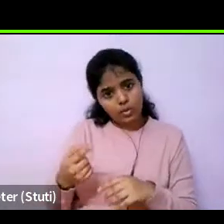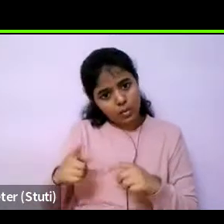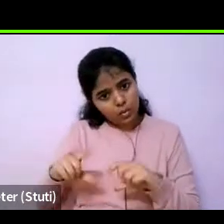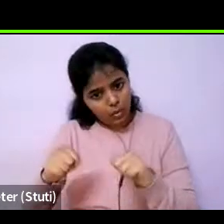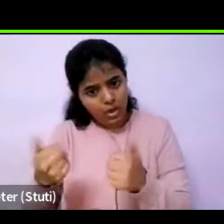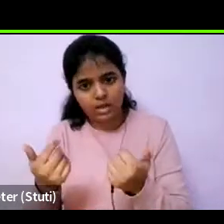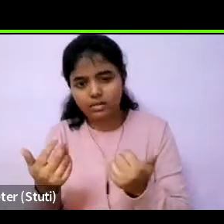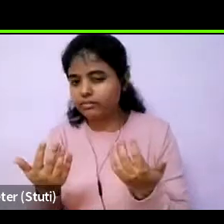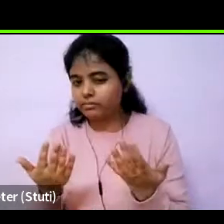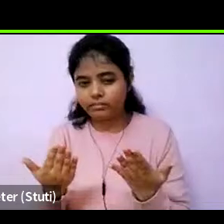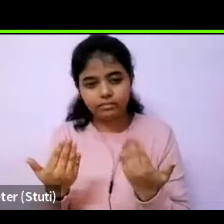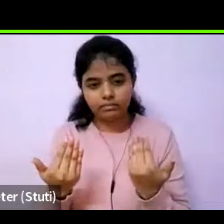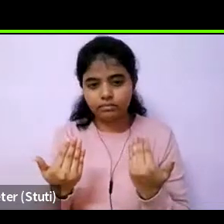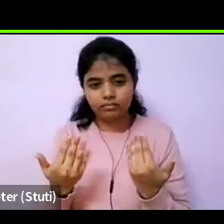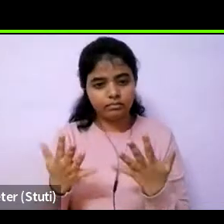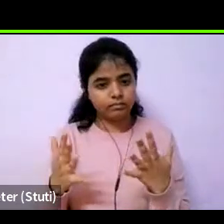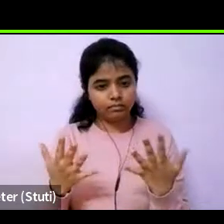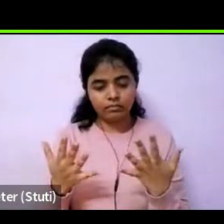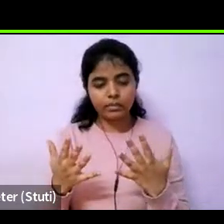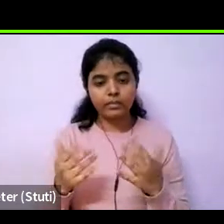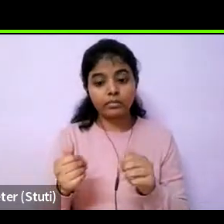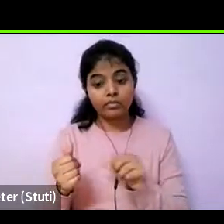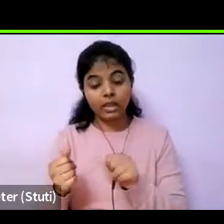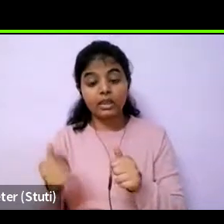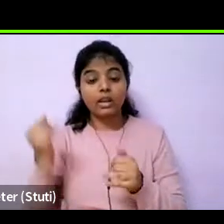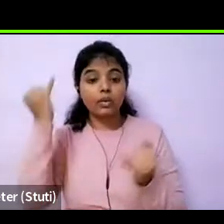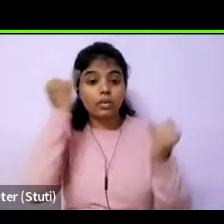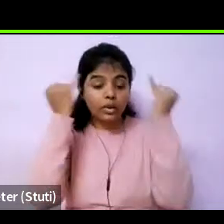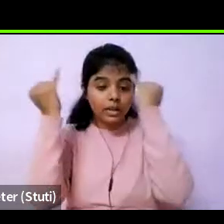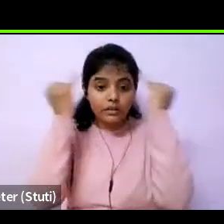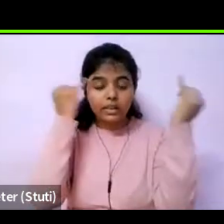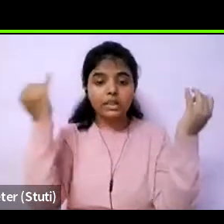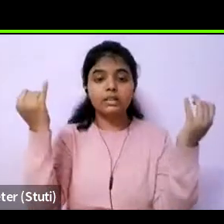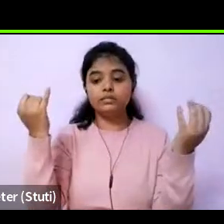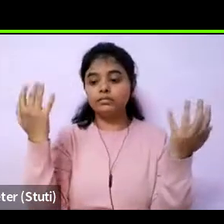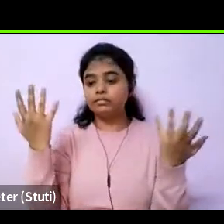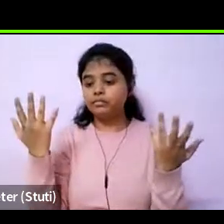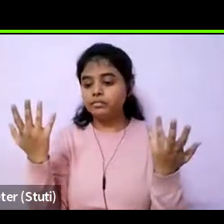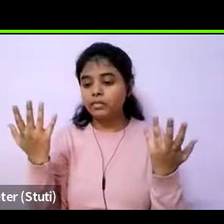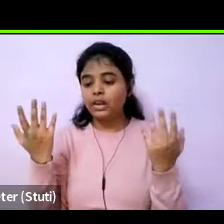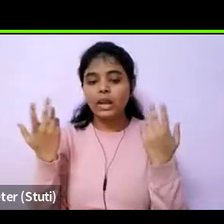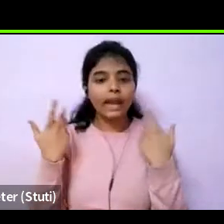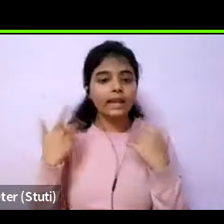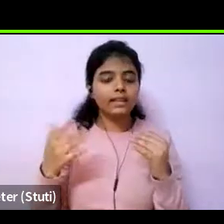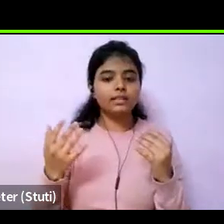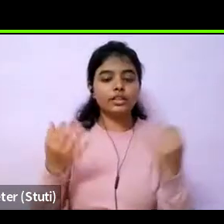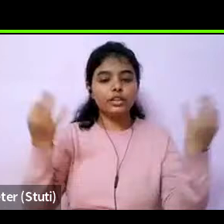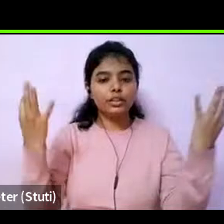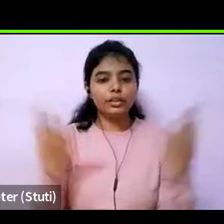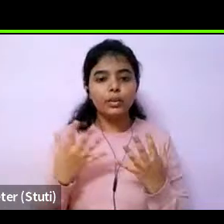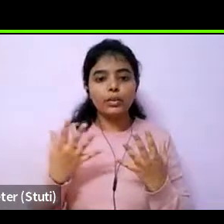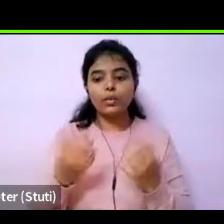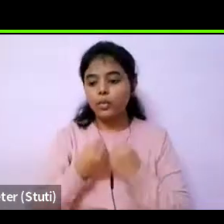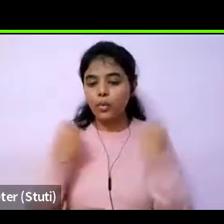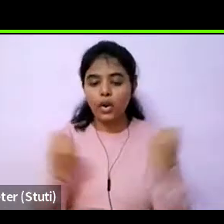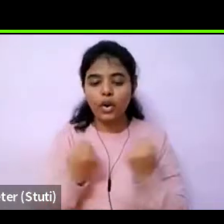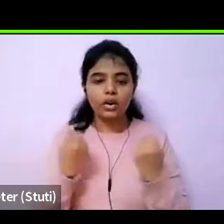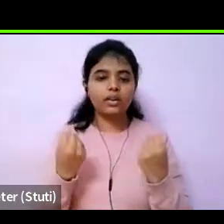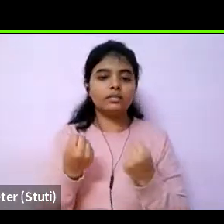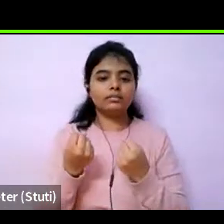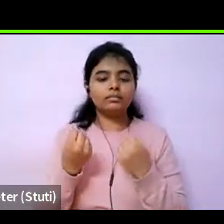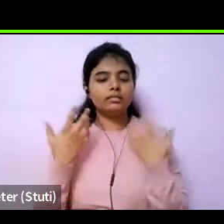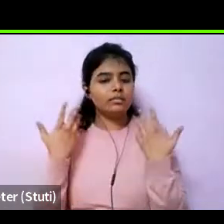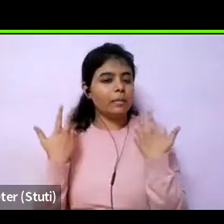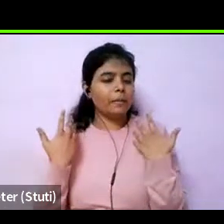by the element of creativity or by means of any innovative activity done from his or her